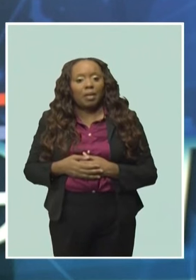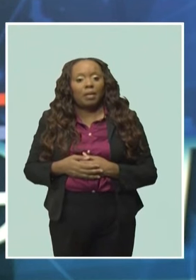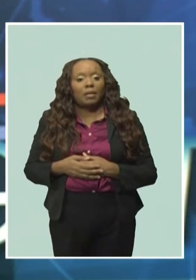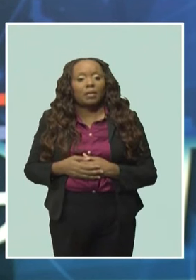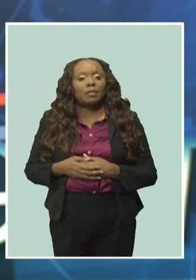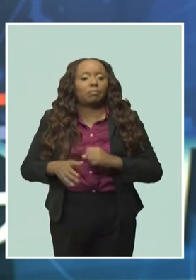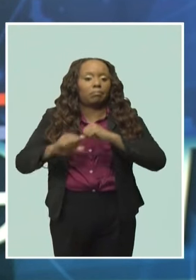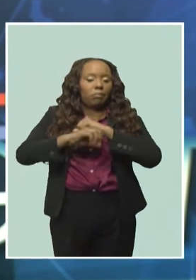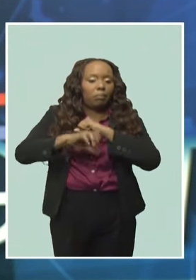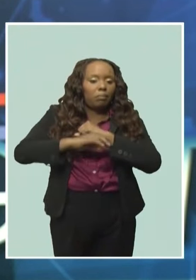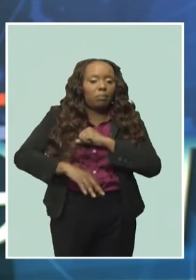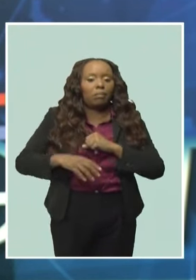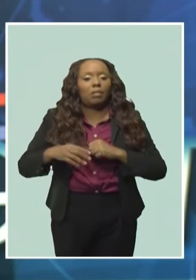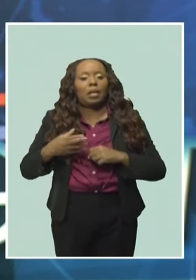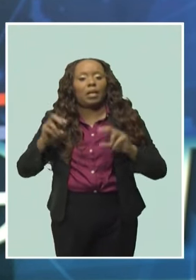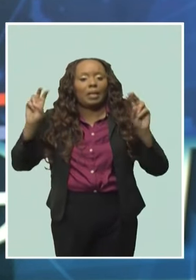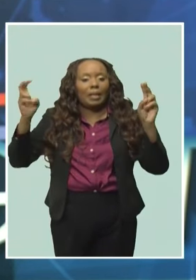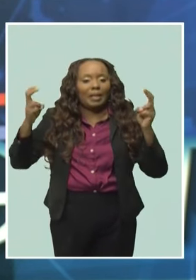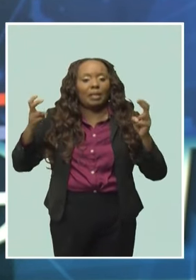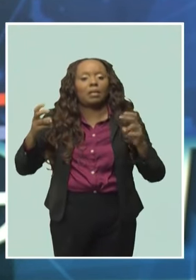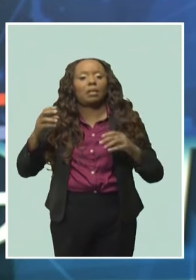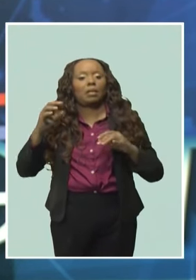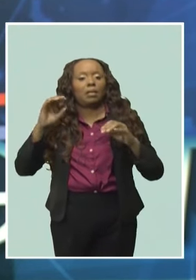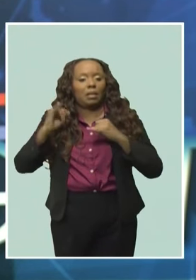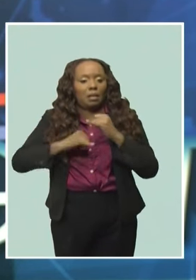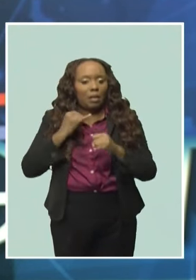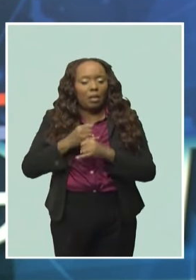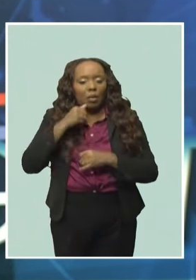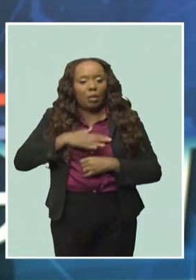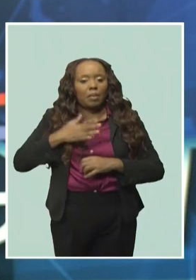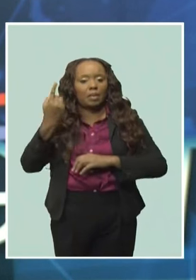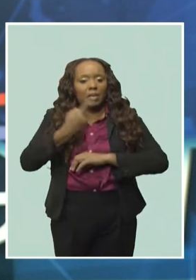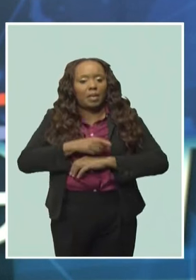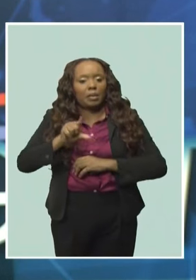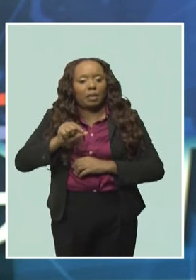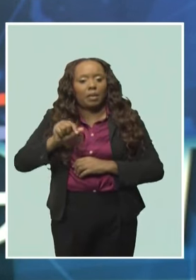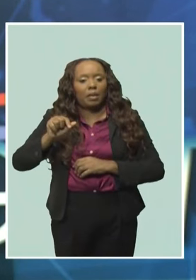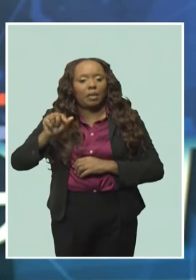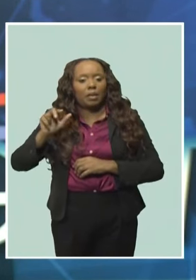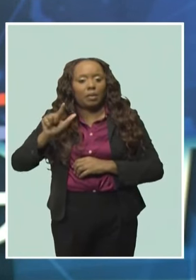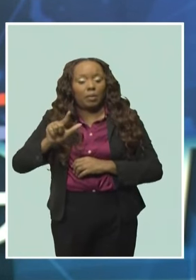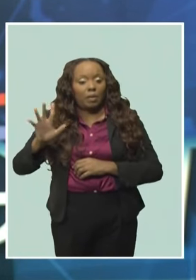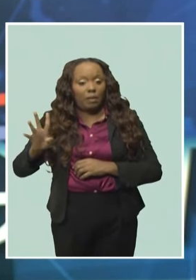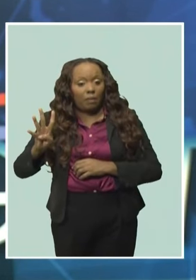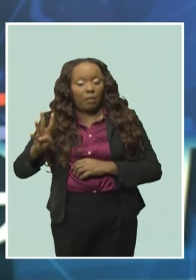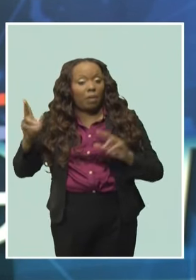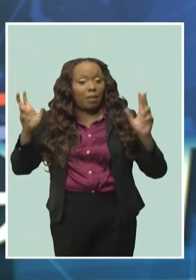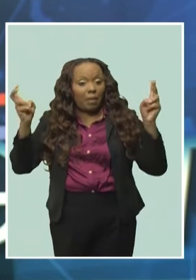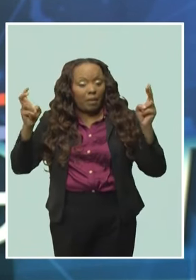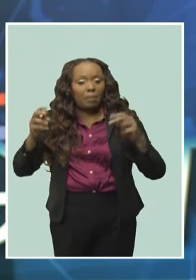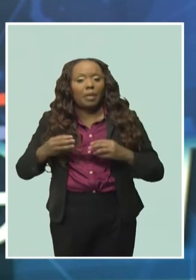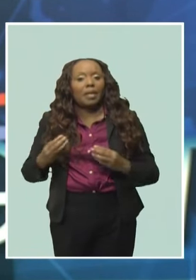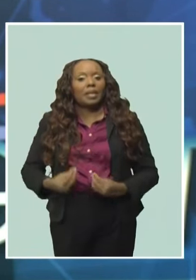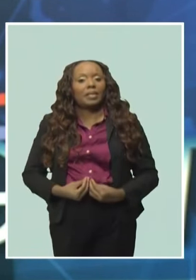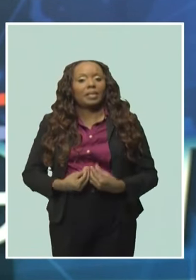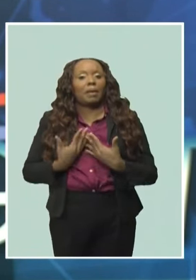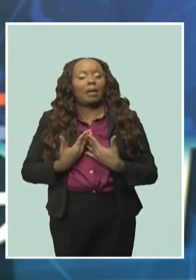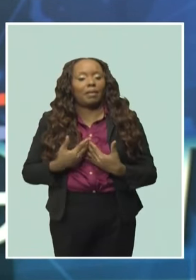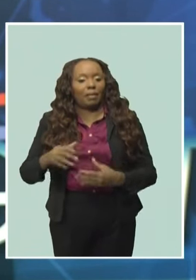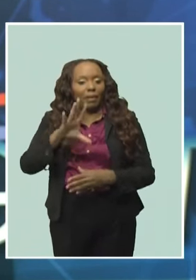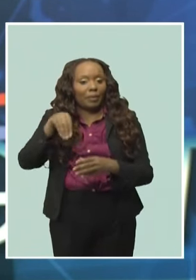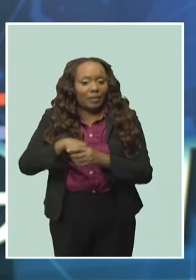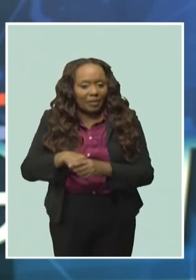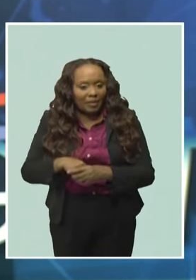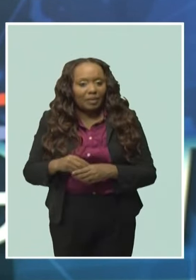Day 2024 is Inspire Inclusion. Interim representative of Barbados to the OAS, Christabel Rees,